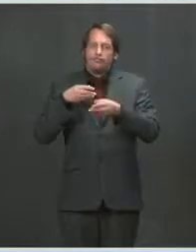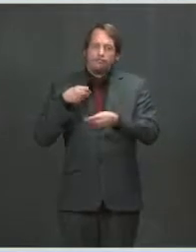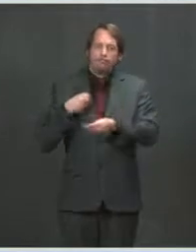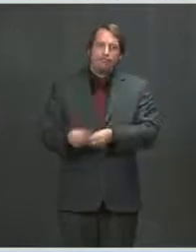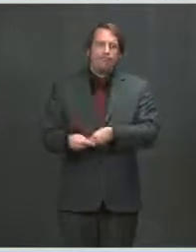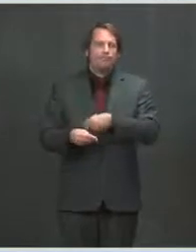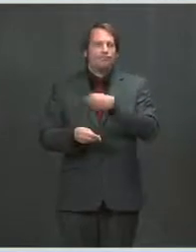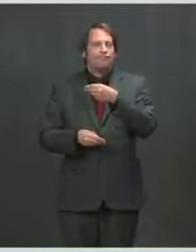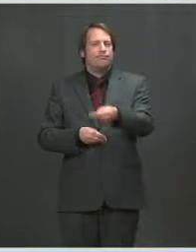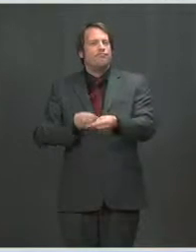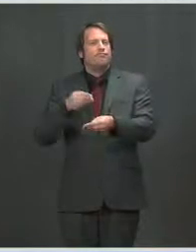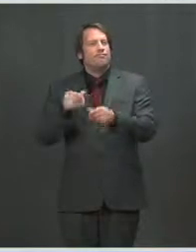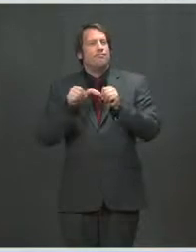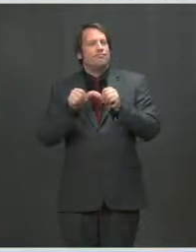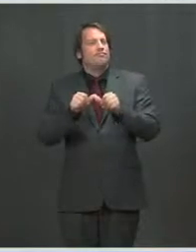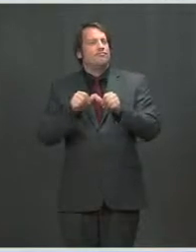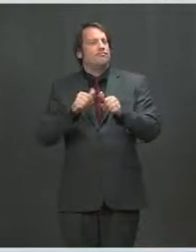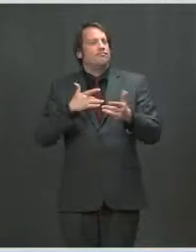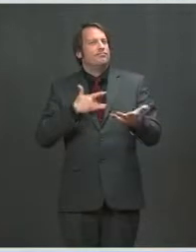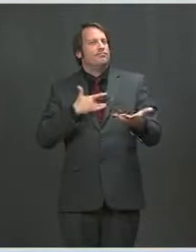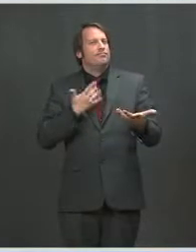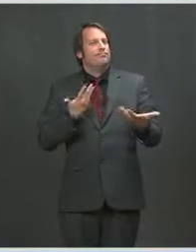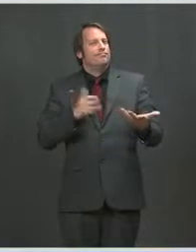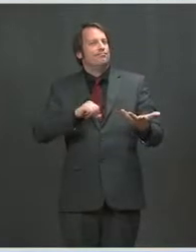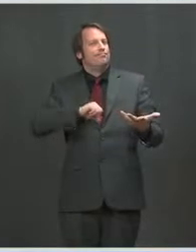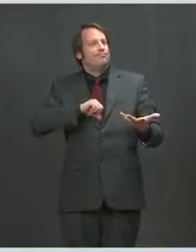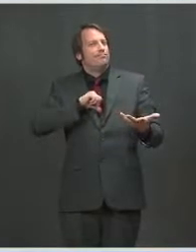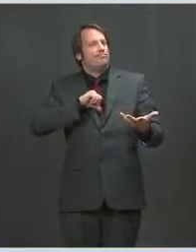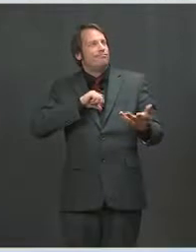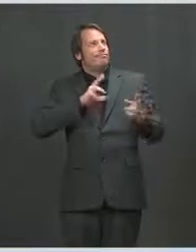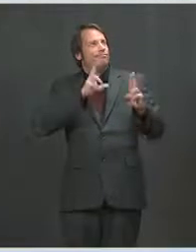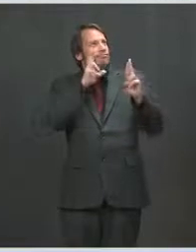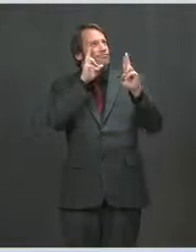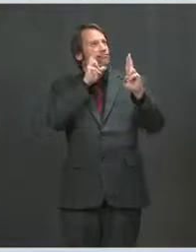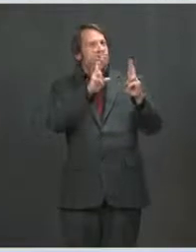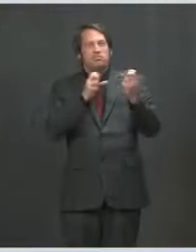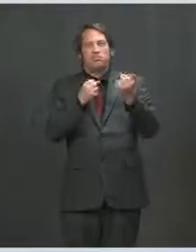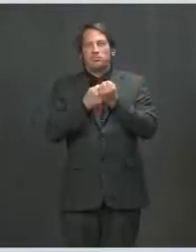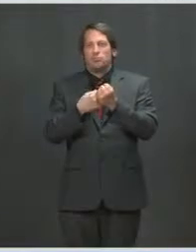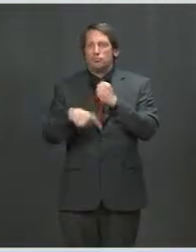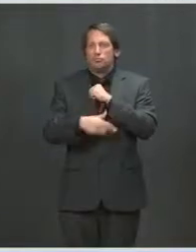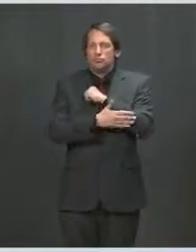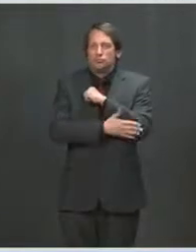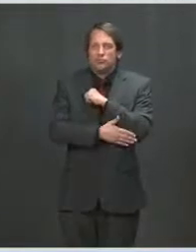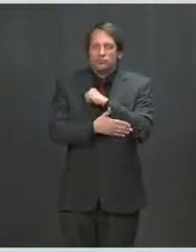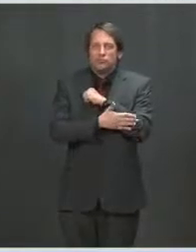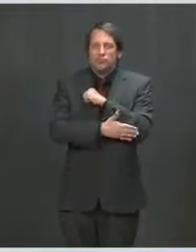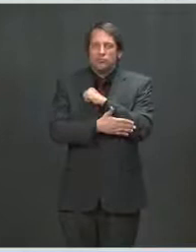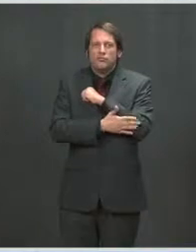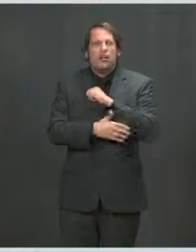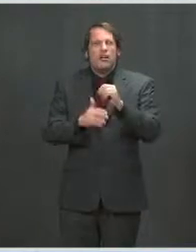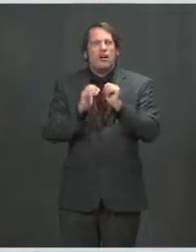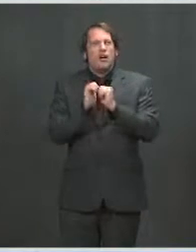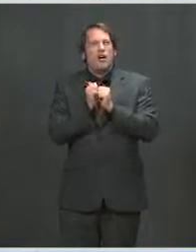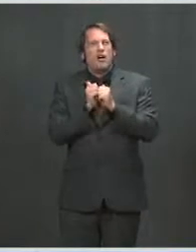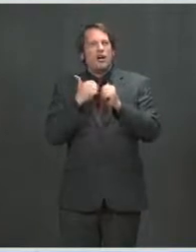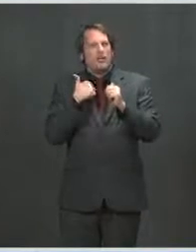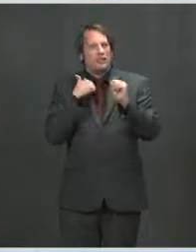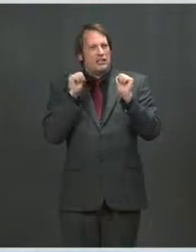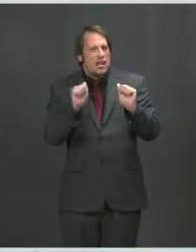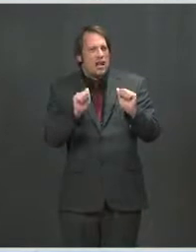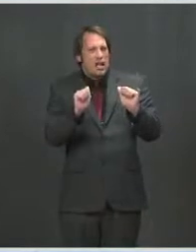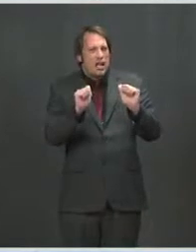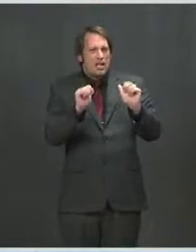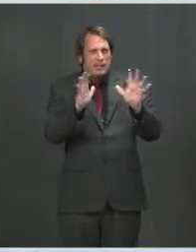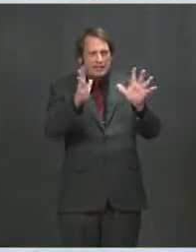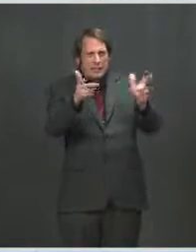and patriotism of this calling. How can we hope to keep our military strong if